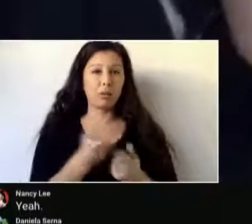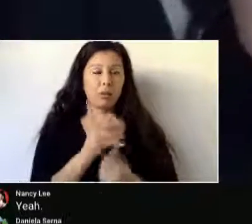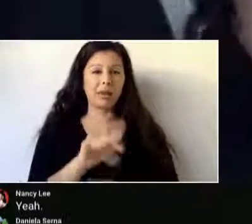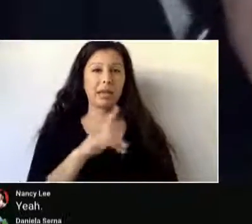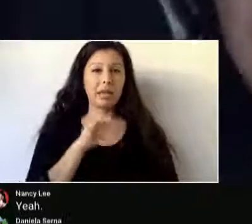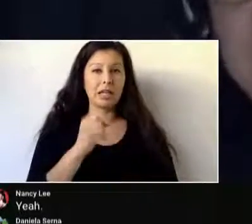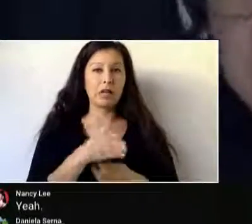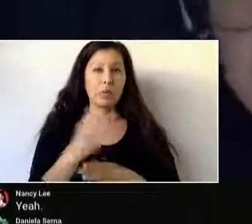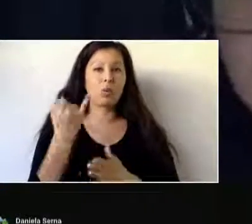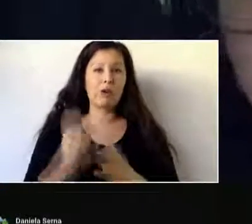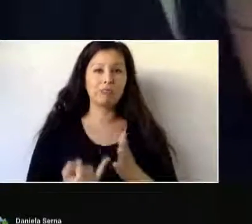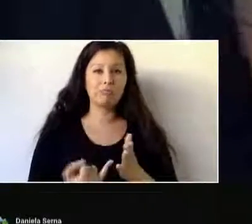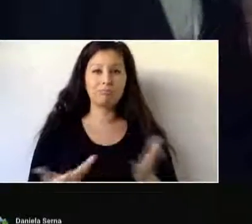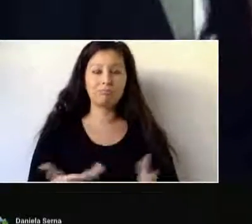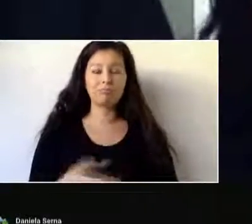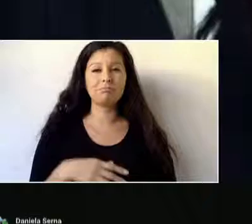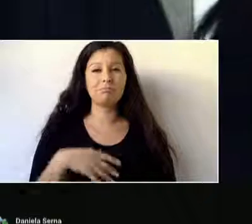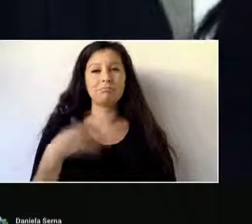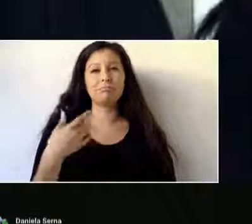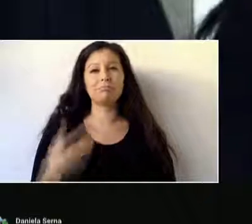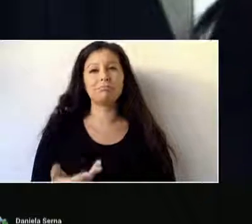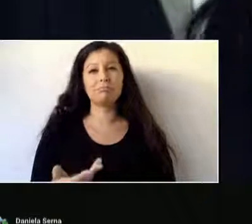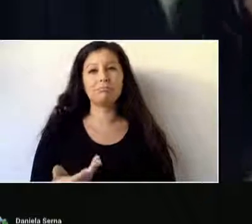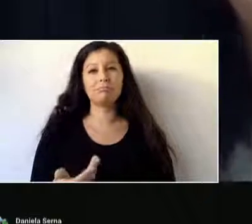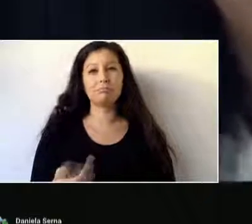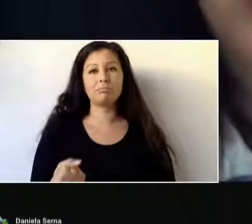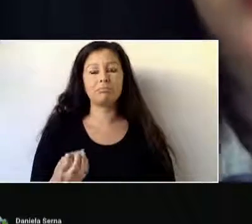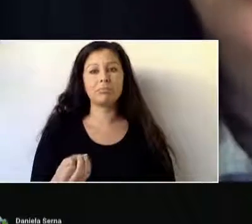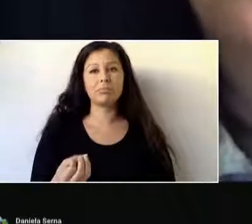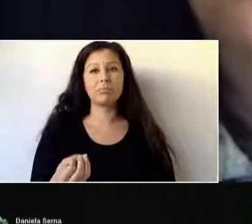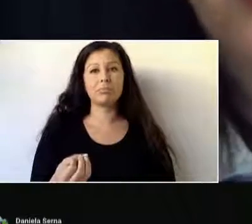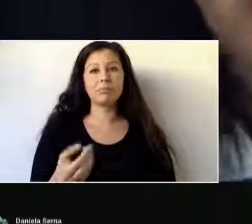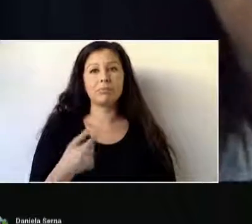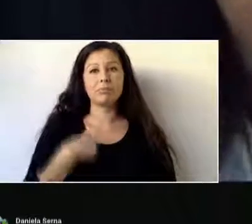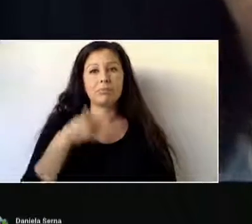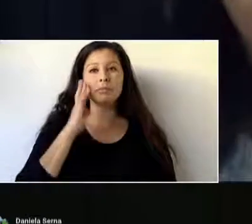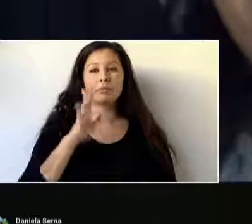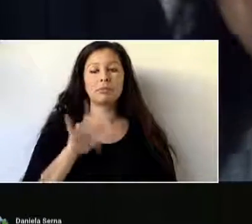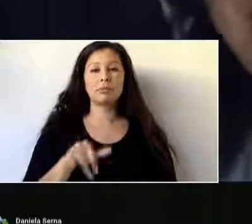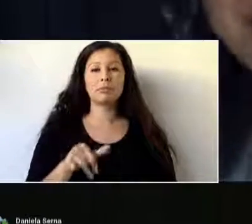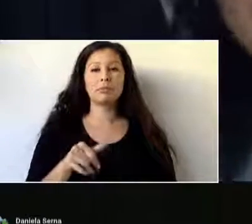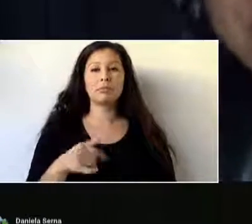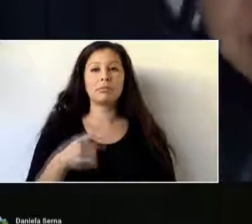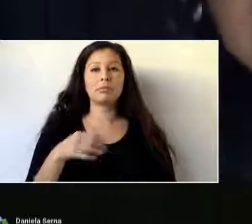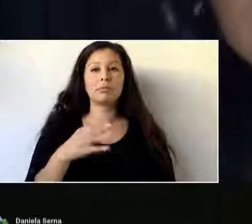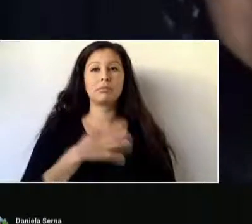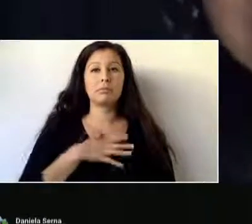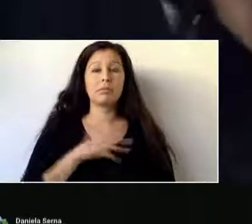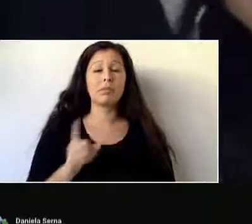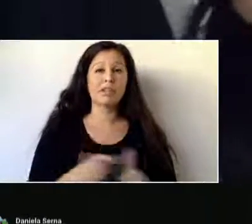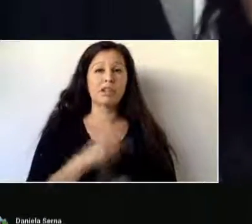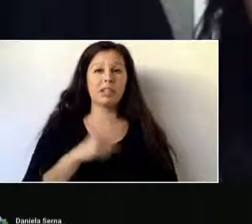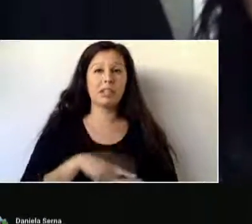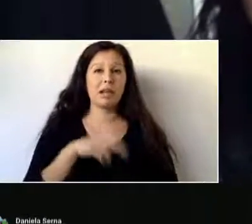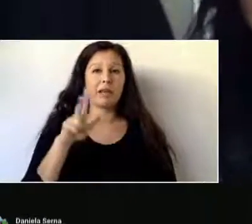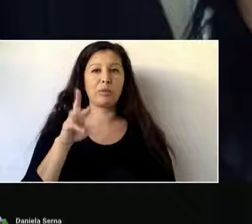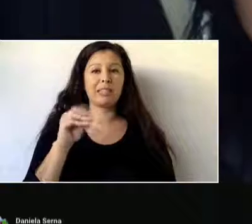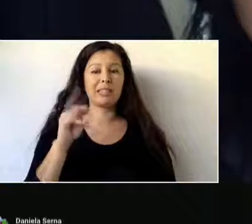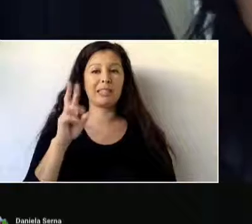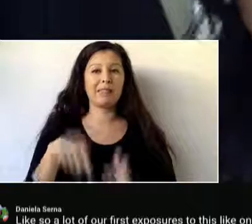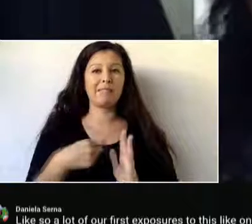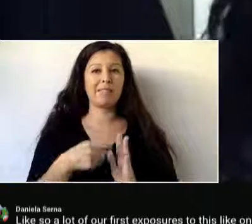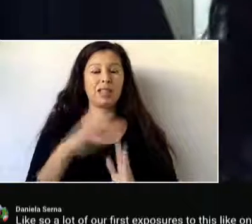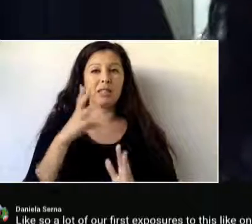is through art. So I know that my first 360 video experience was